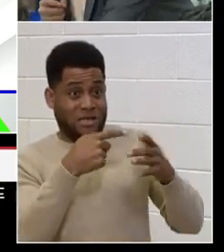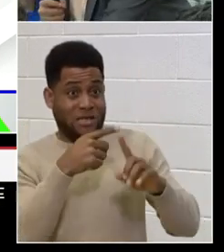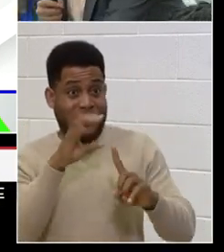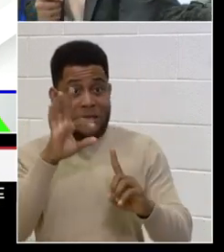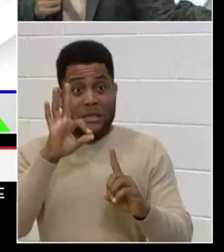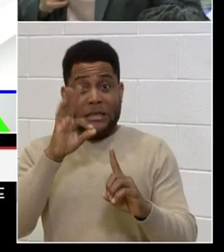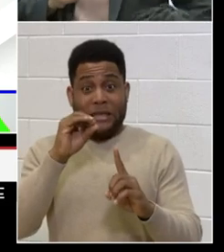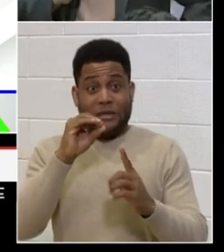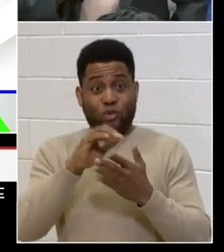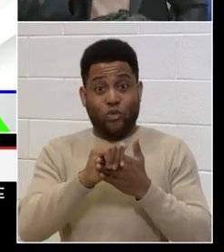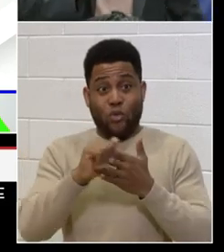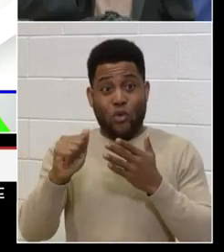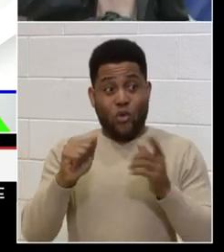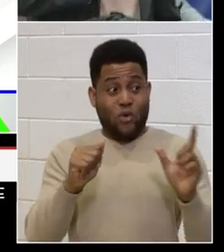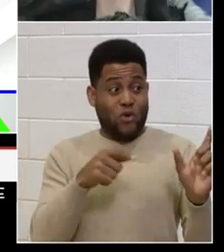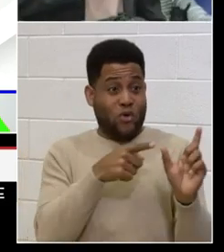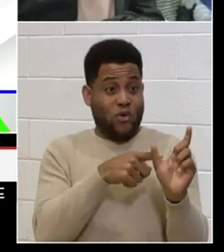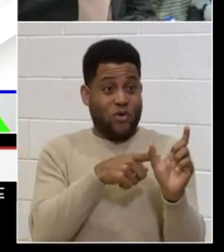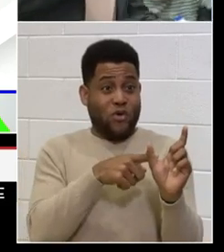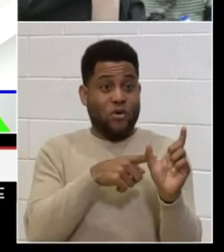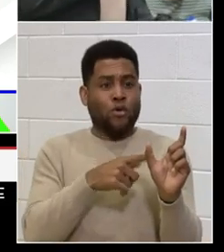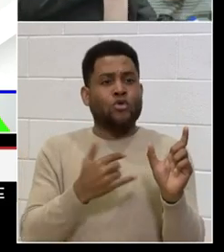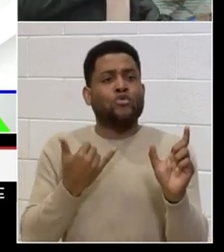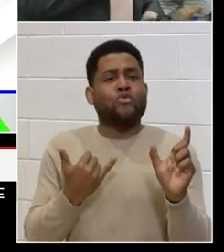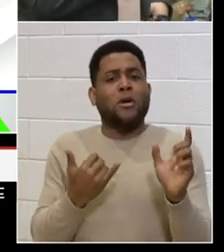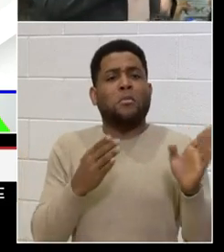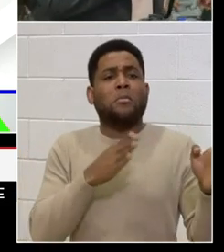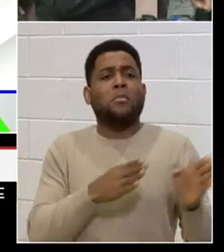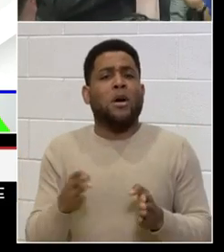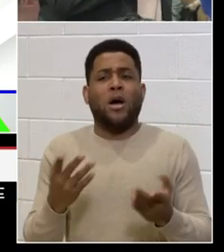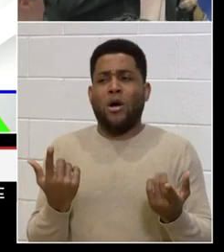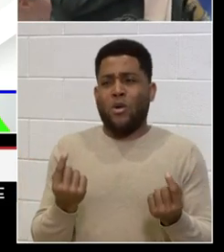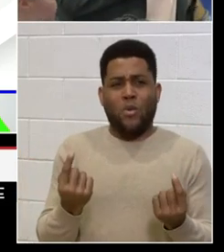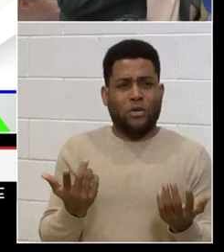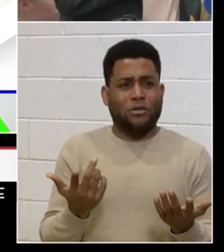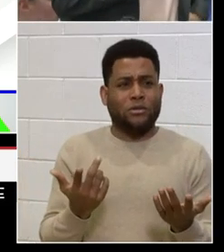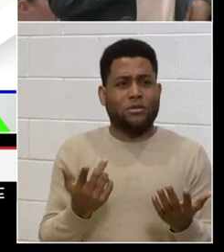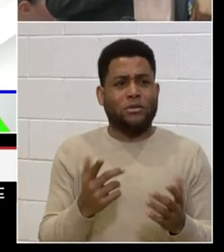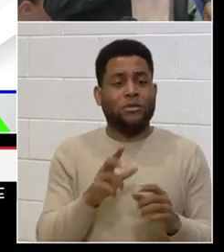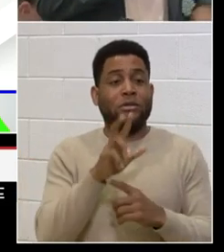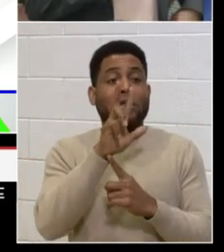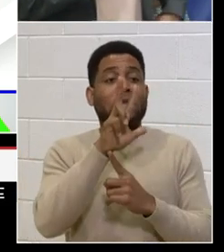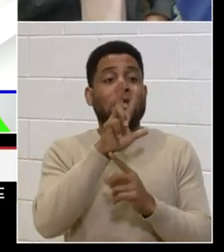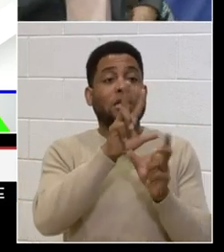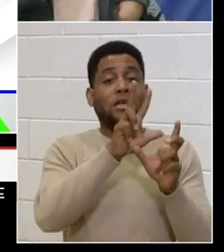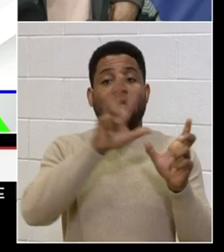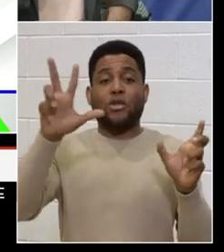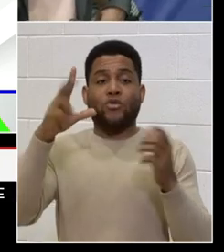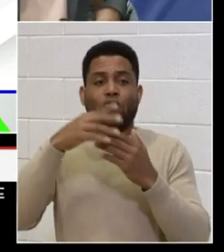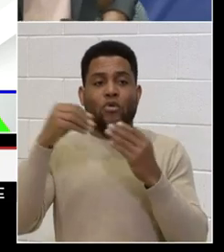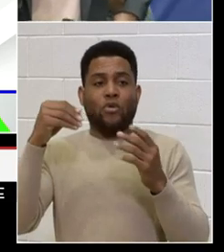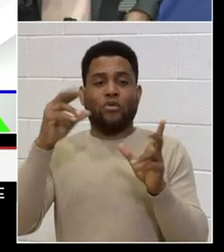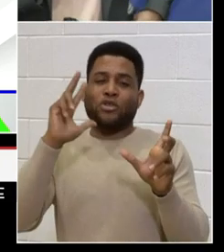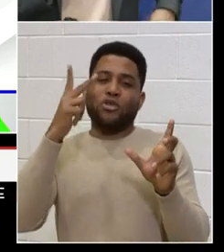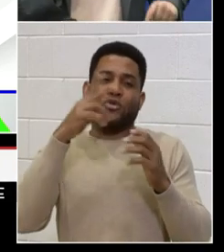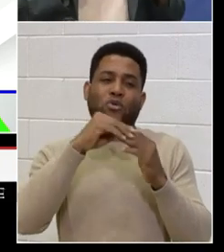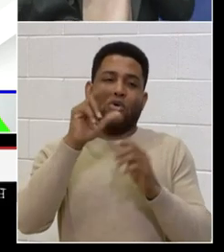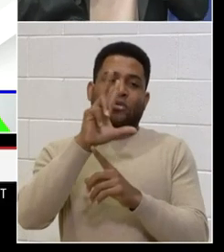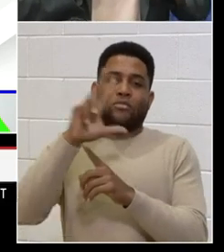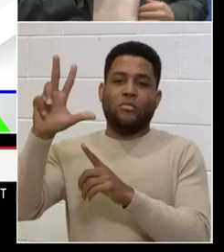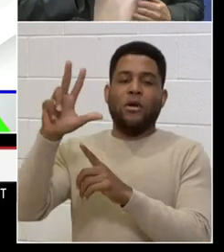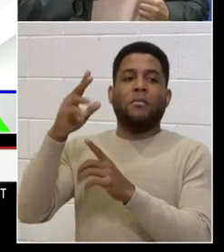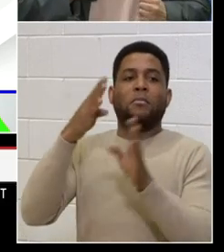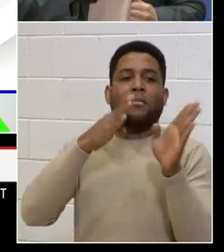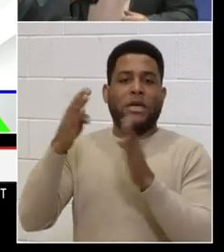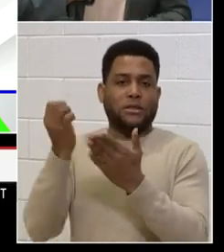the current plan is to allocate $3 out of the 90 to planning and economic development. But the number